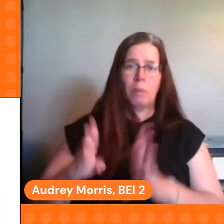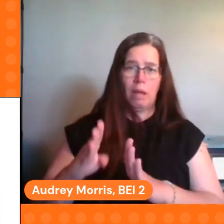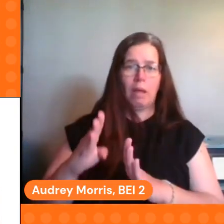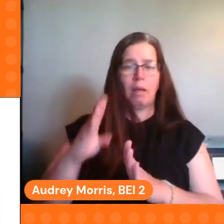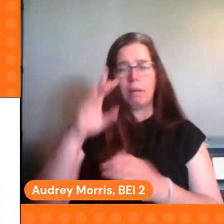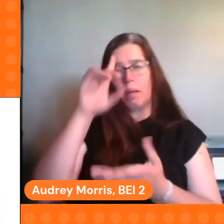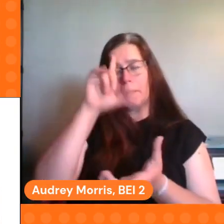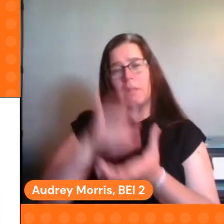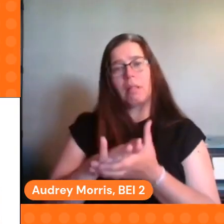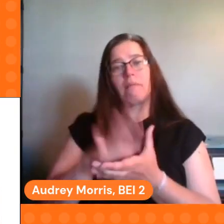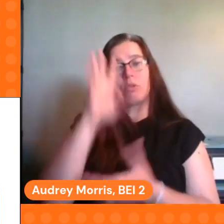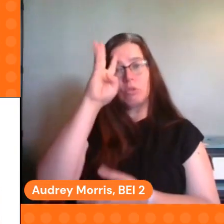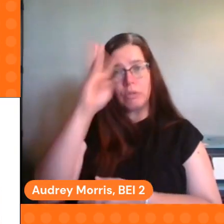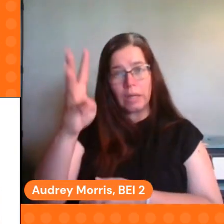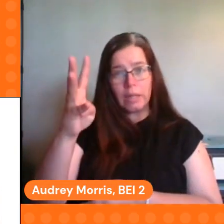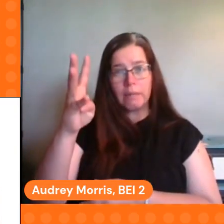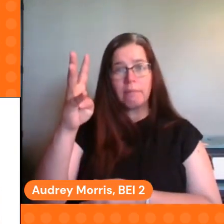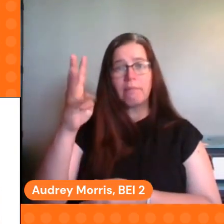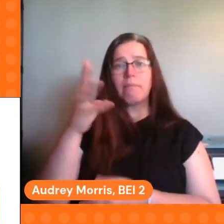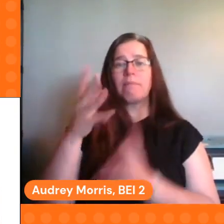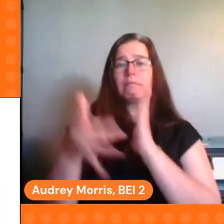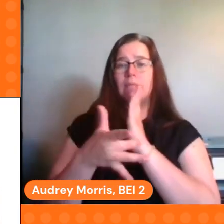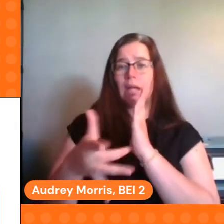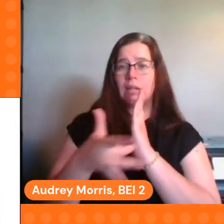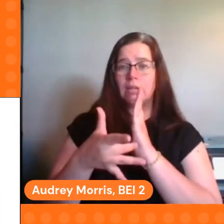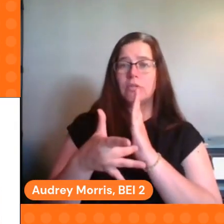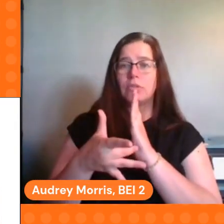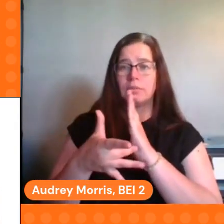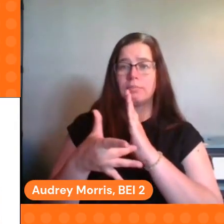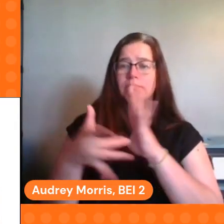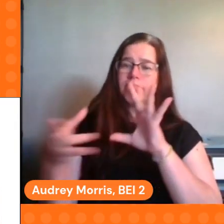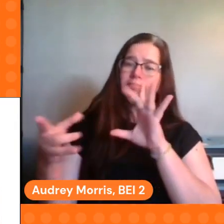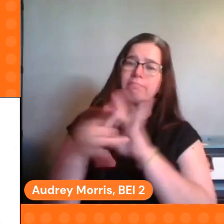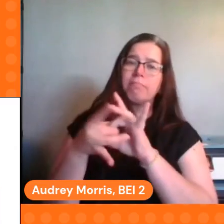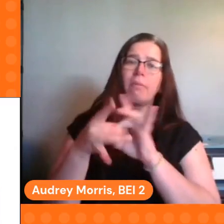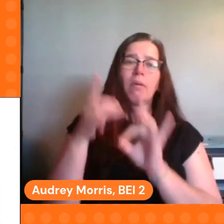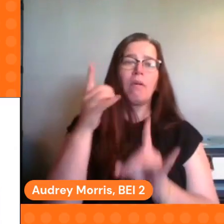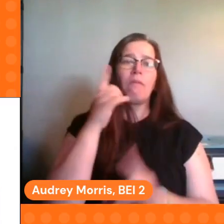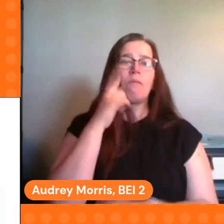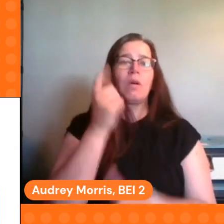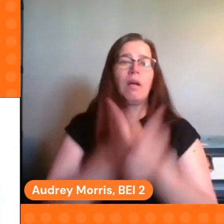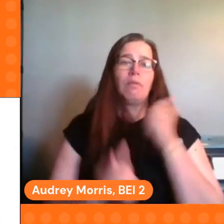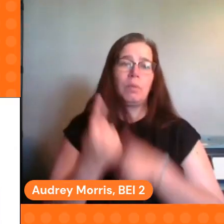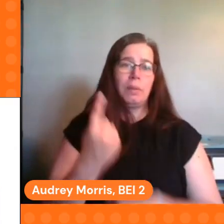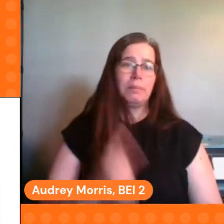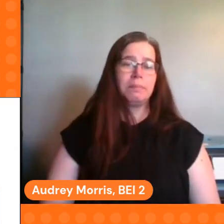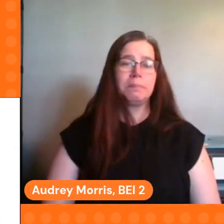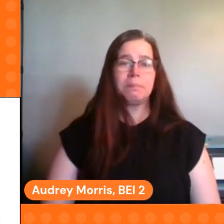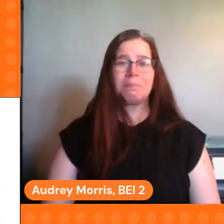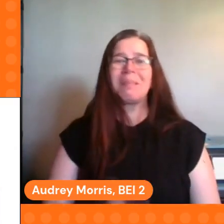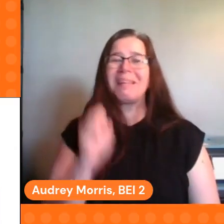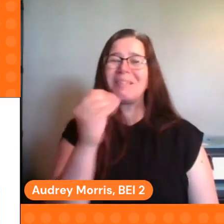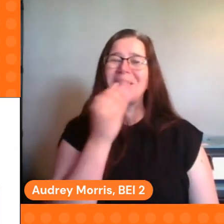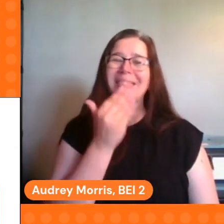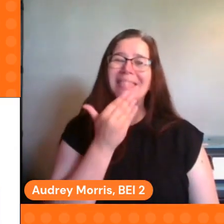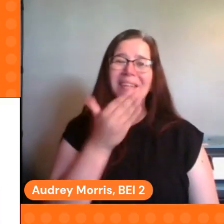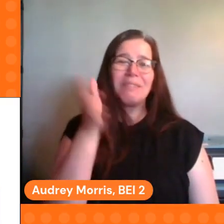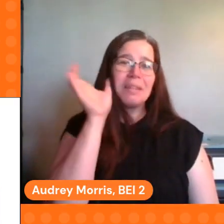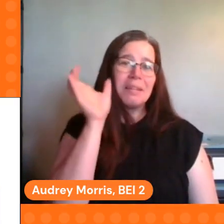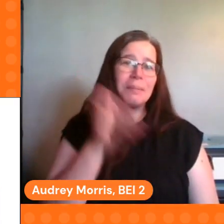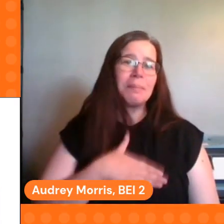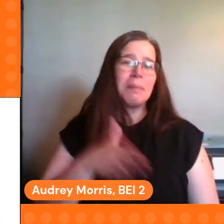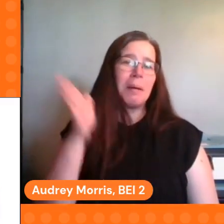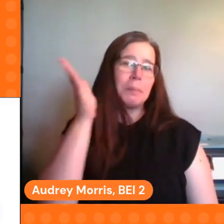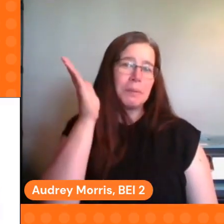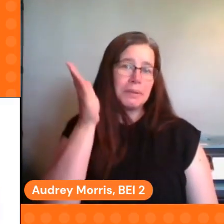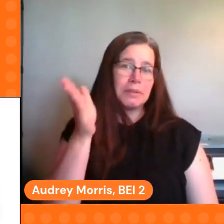like creativities and technology to belong to everyone. So thank you for listening to my